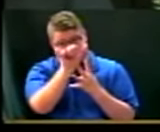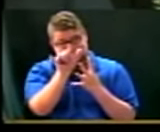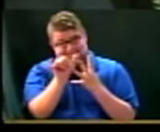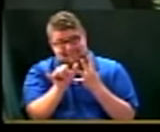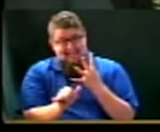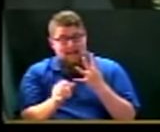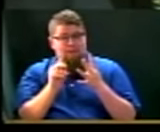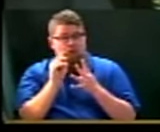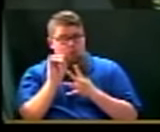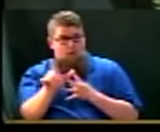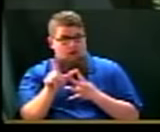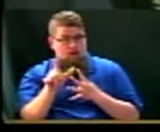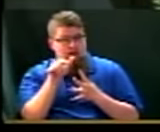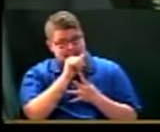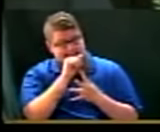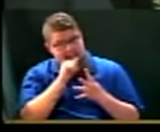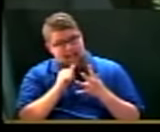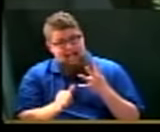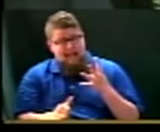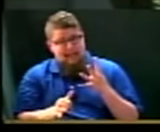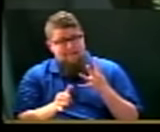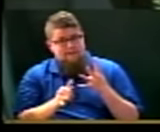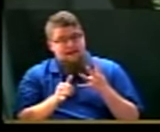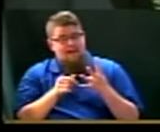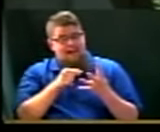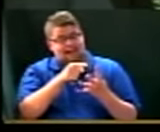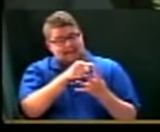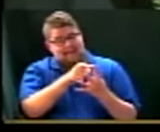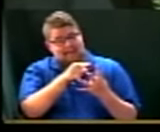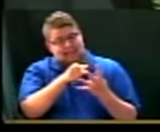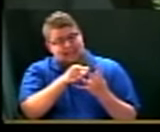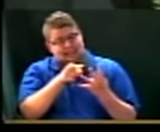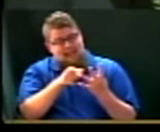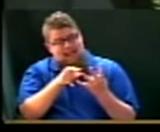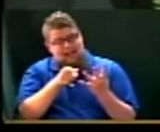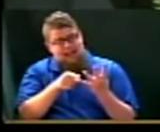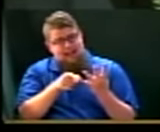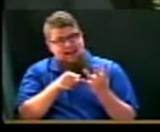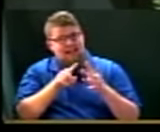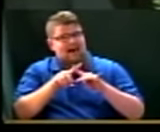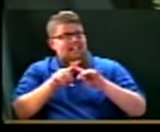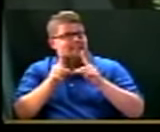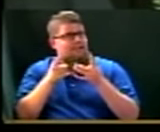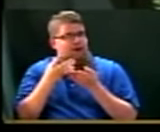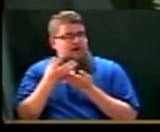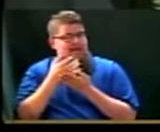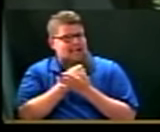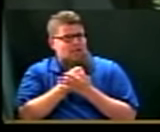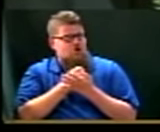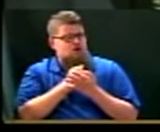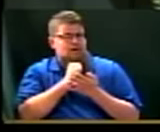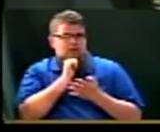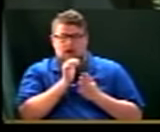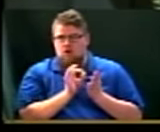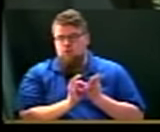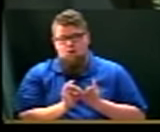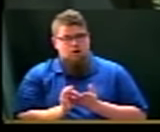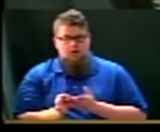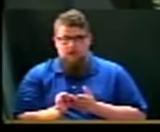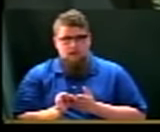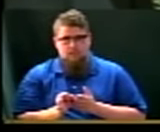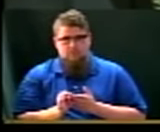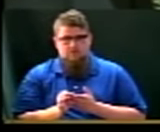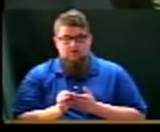Every one of them had a different collection that was not scored. So